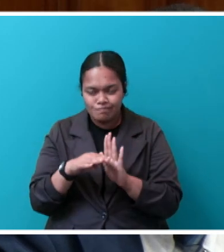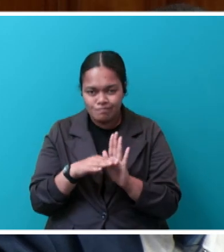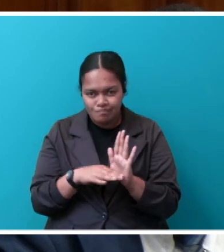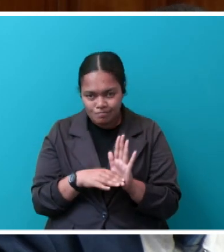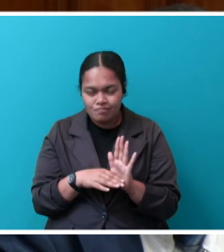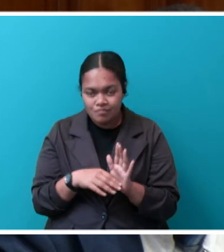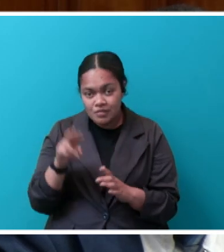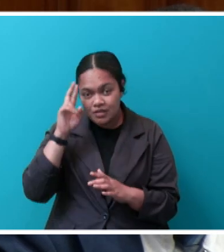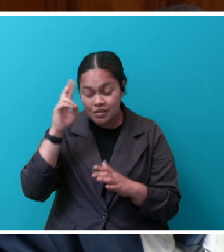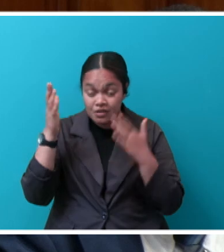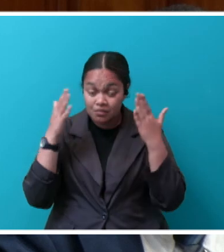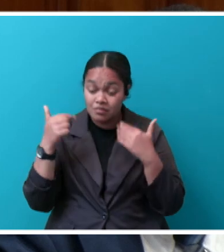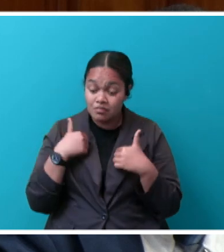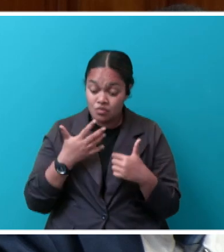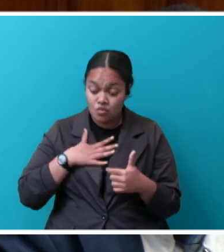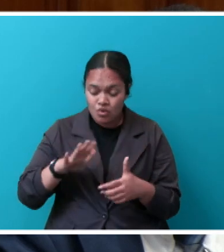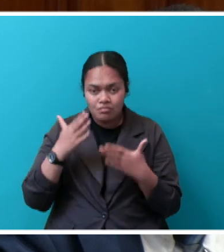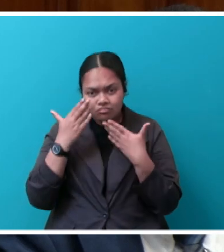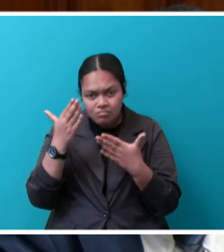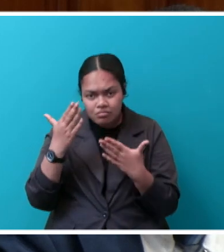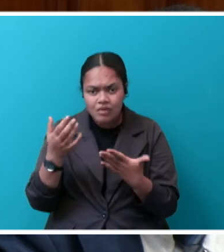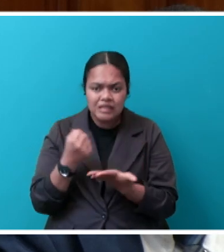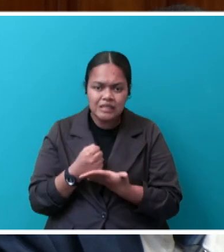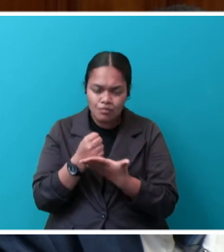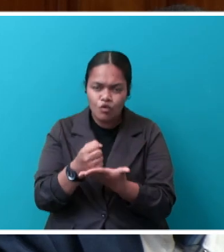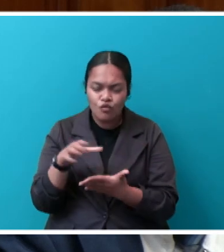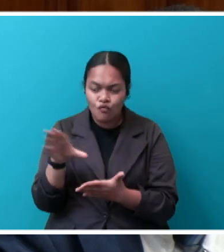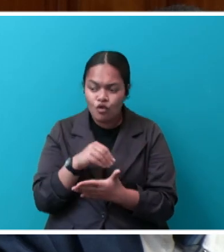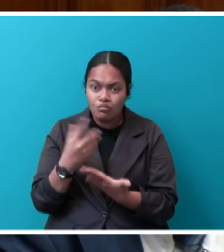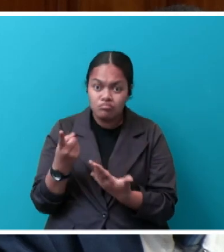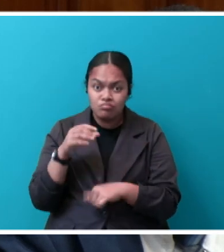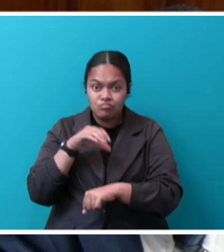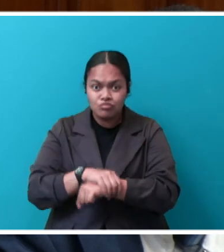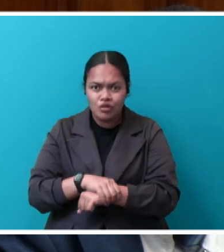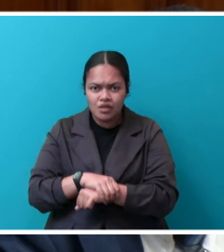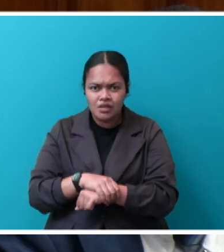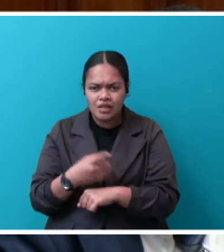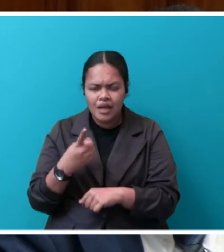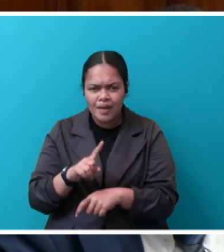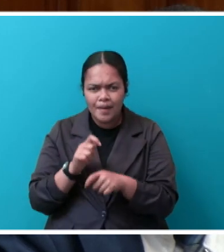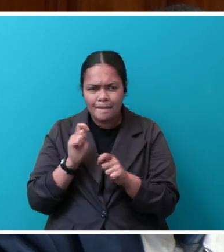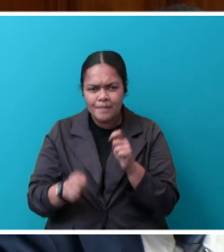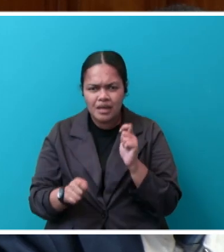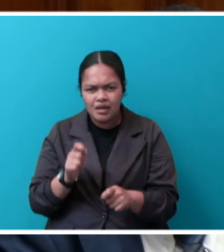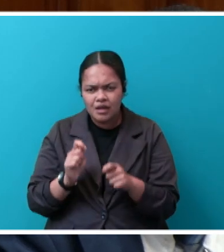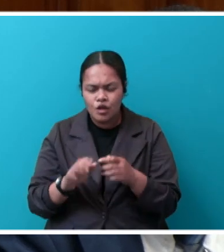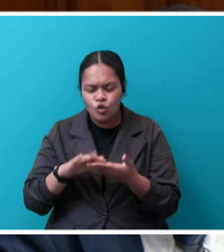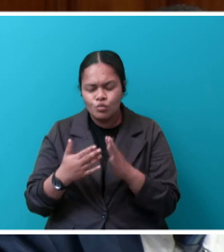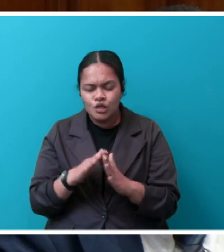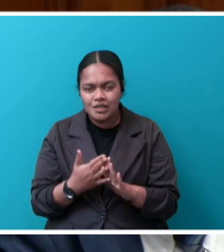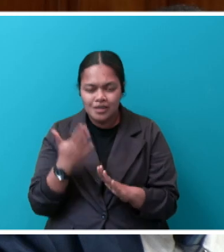Speaker, sir, I would like to acknowledge the support from the Fiji Police Force Jazz Band, who were conducting community awareness in the